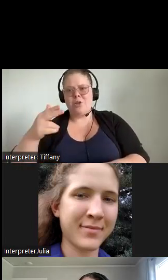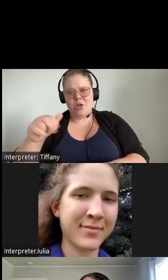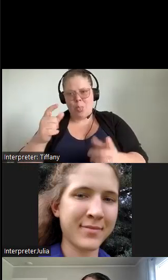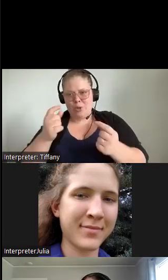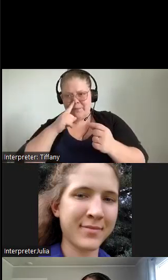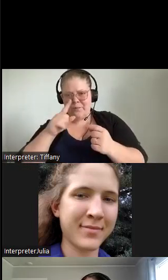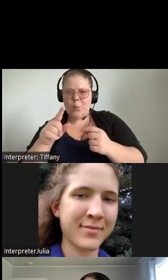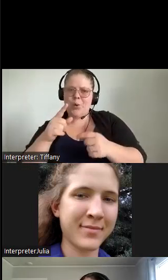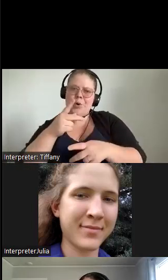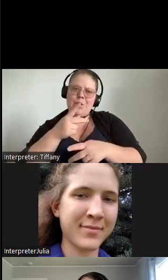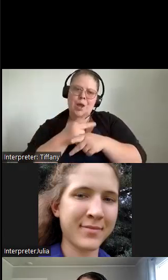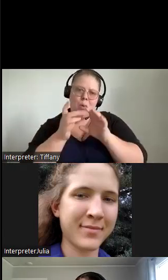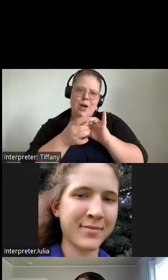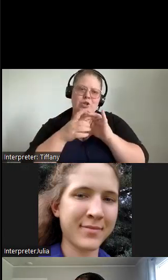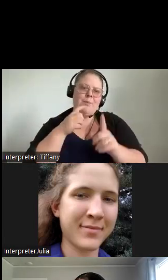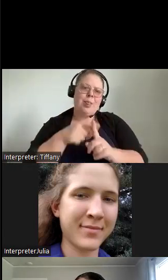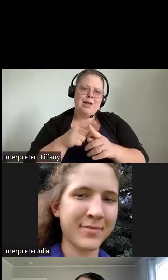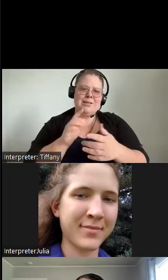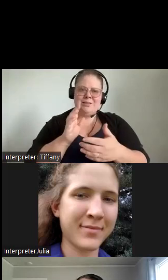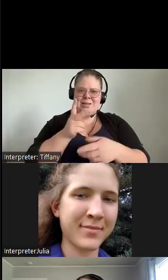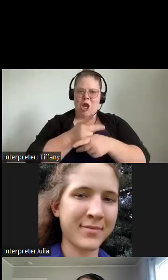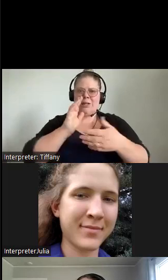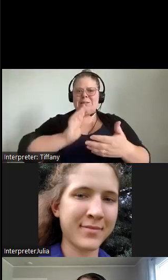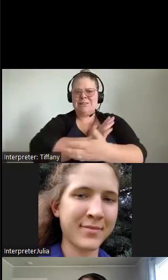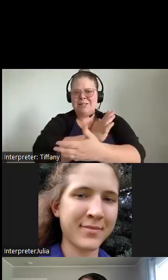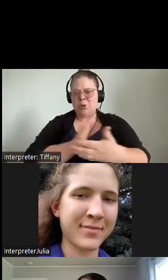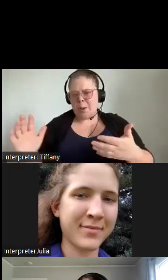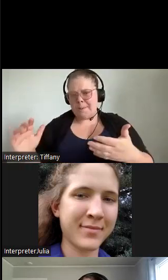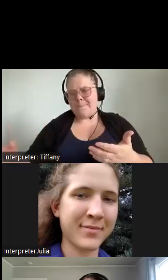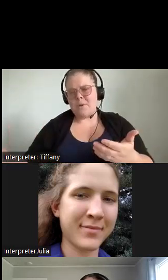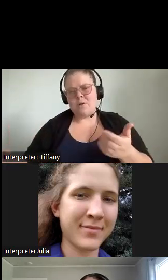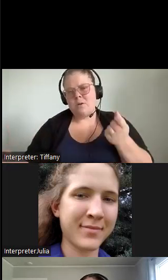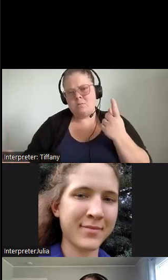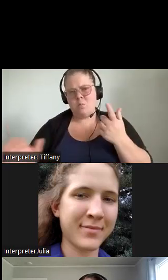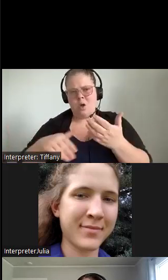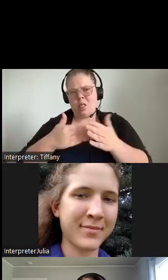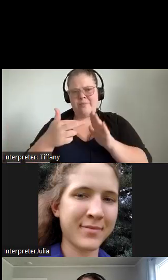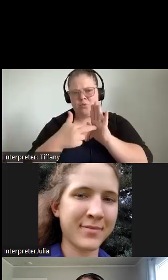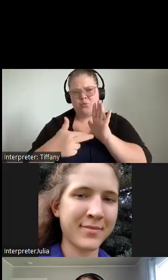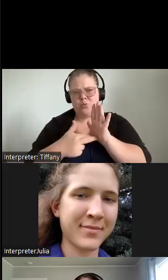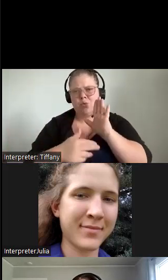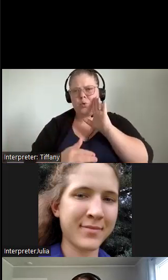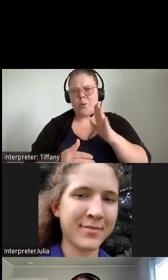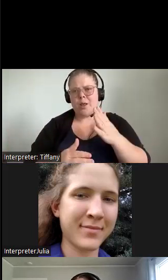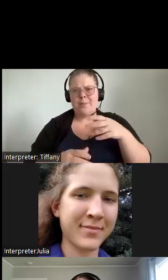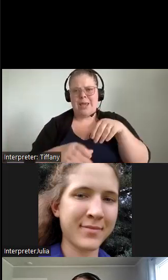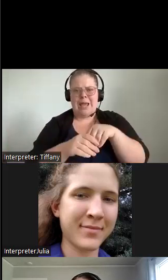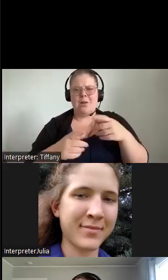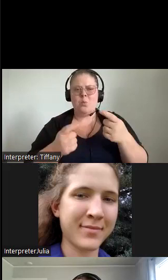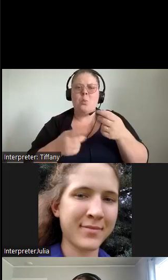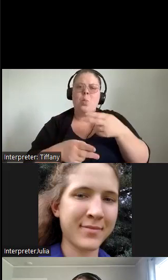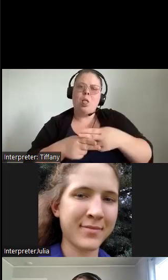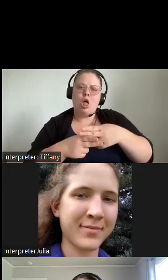as the continuum of care as a whole. All of those rules will live in what we're calling administrative rules.